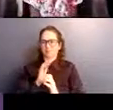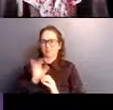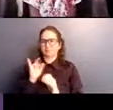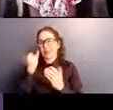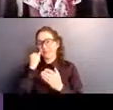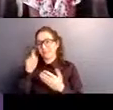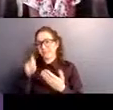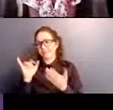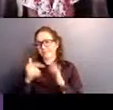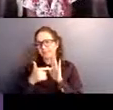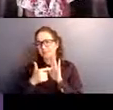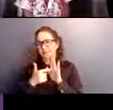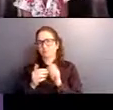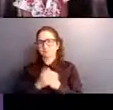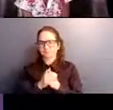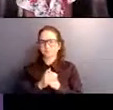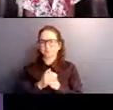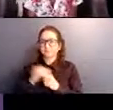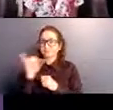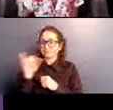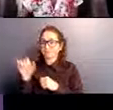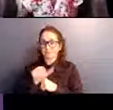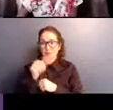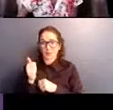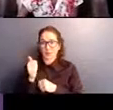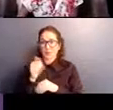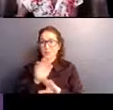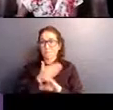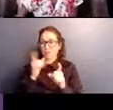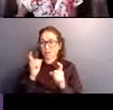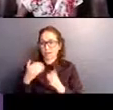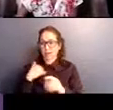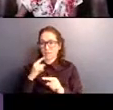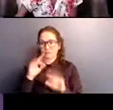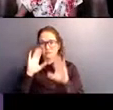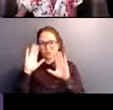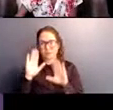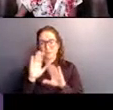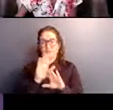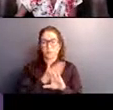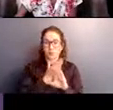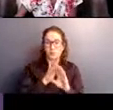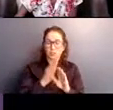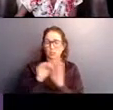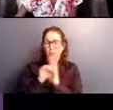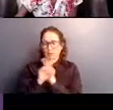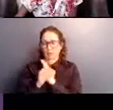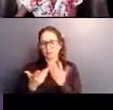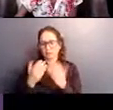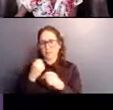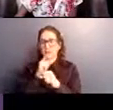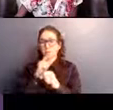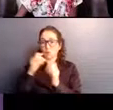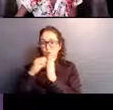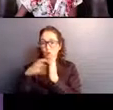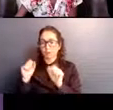for example, like any other band director, they have phenomenal musicians and band directors in New Orleans, you make sure that the student